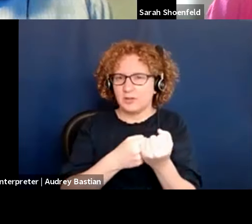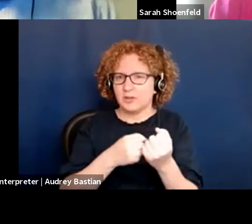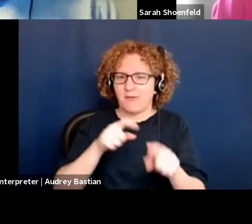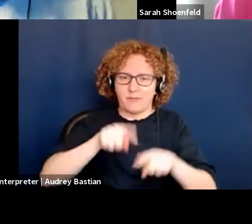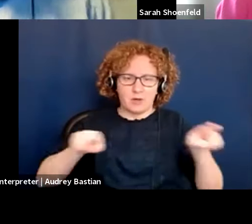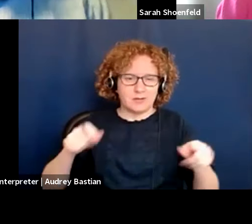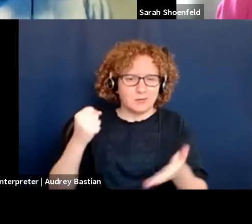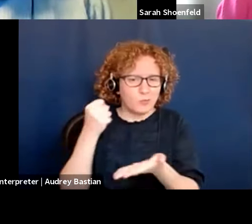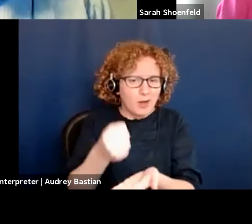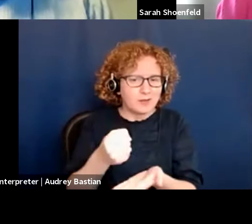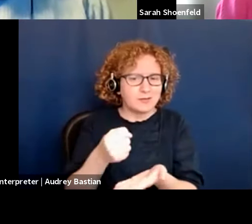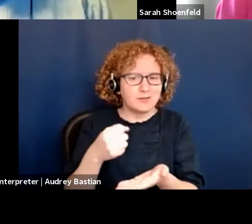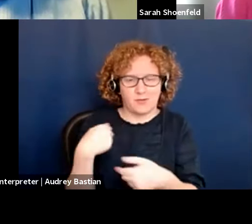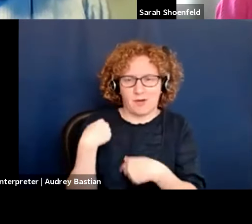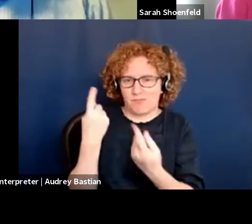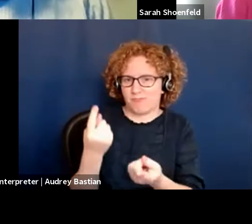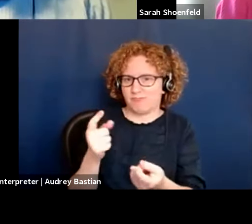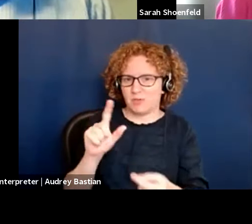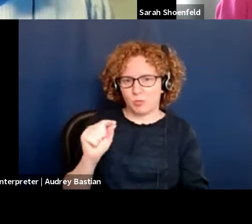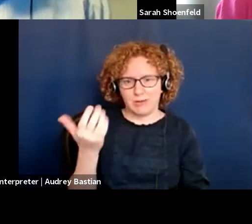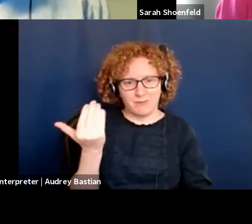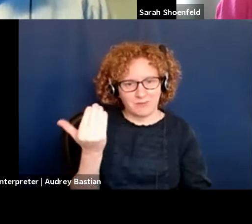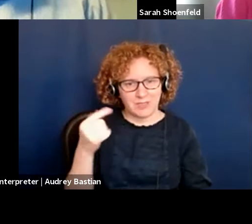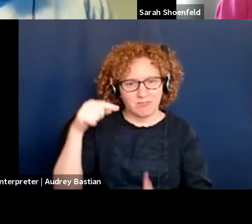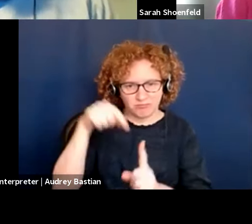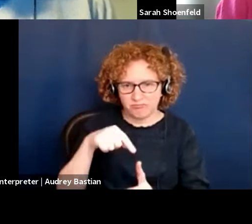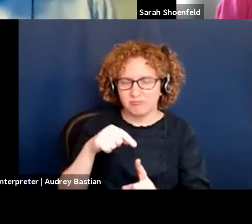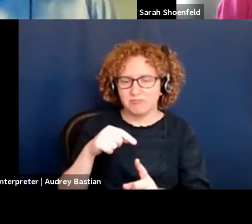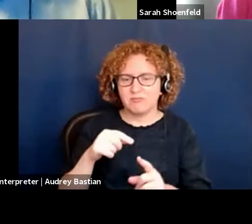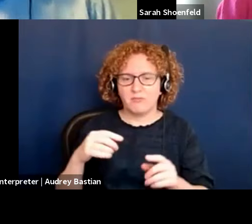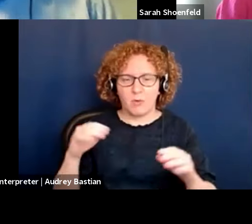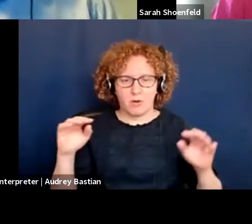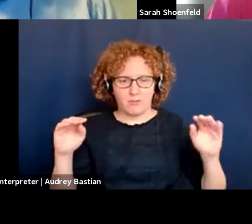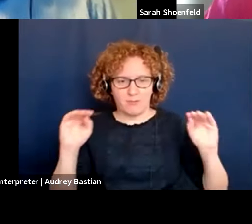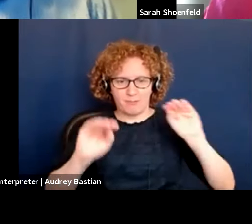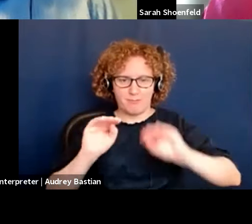various grants since 2015 or so for mapping segregation. So,